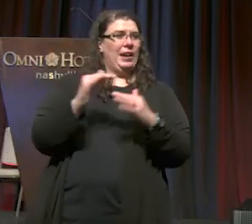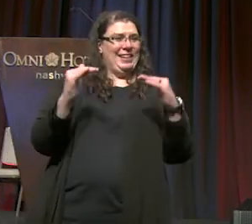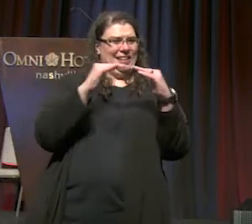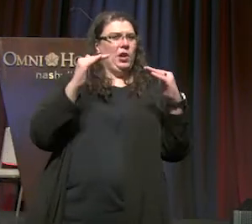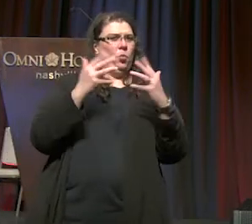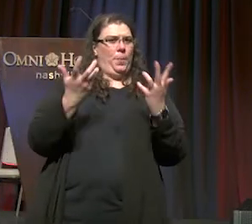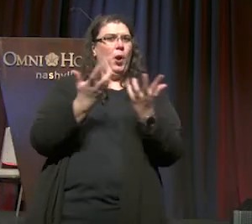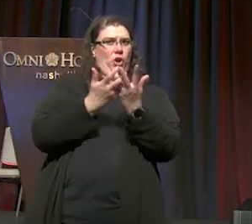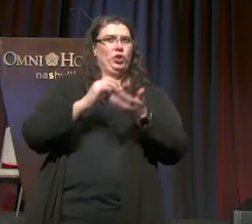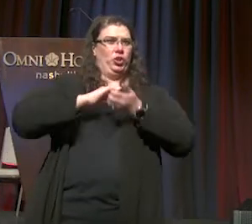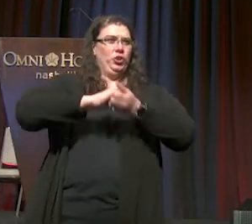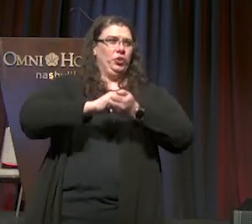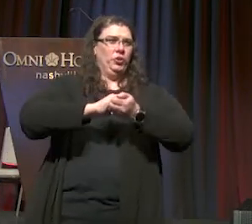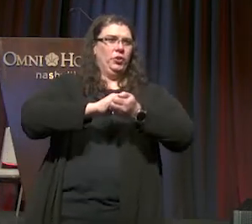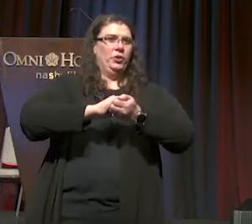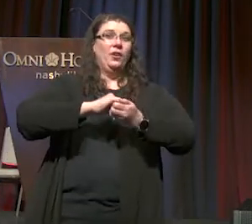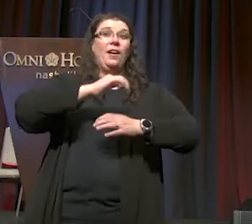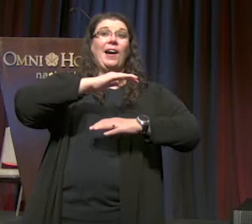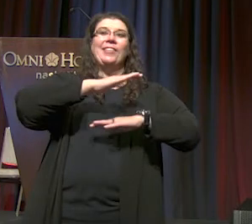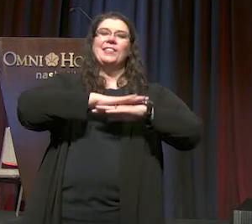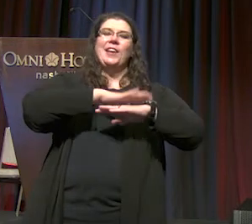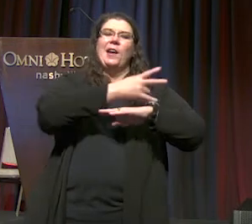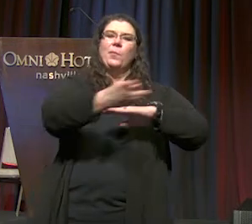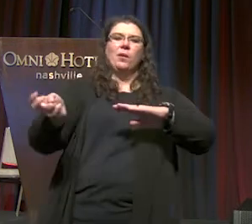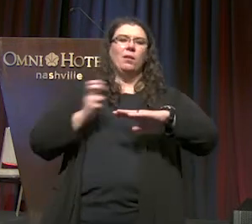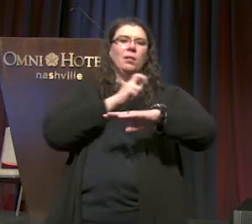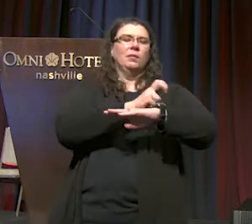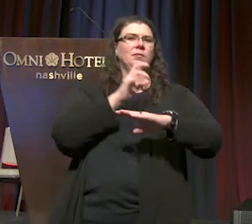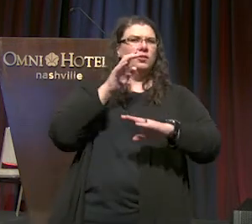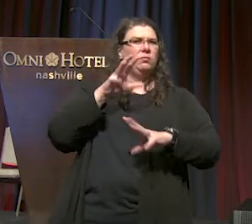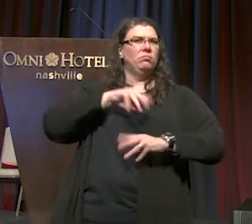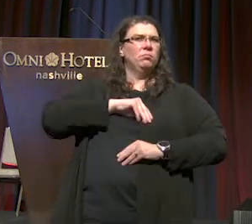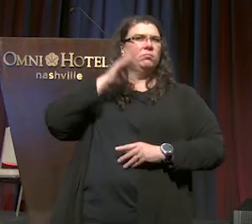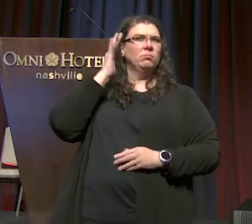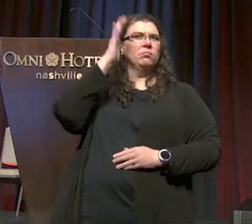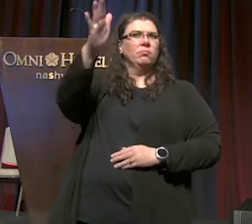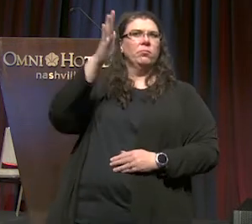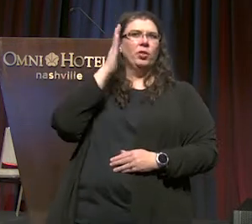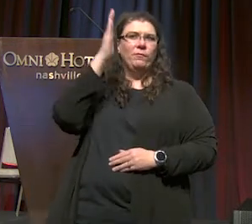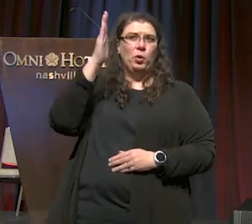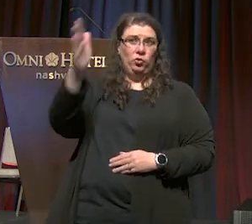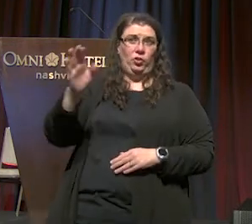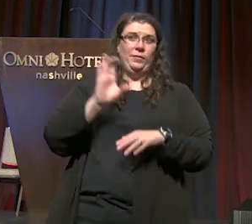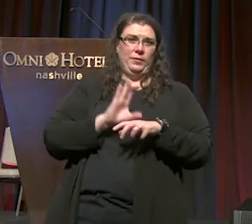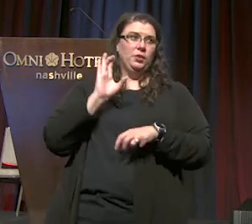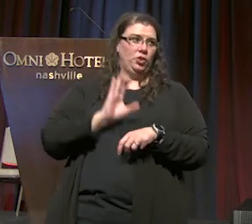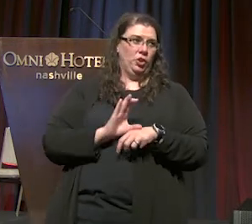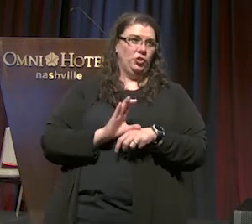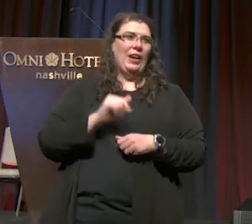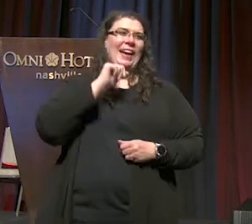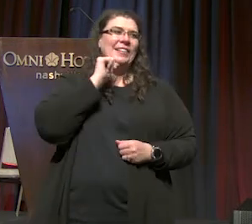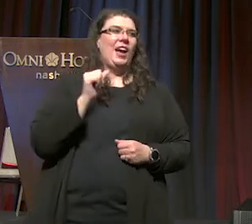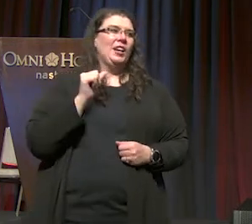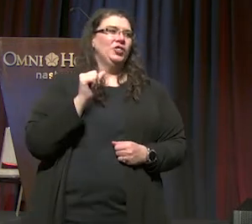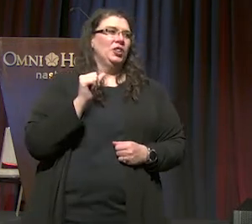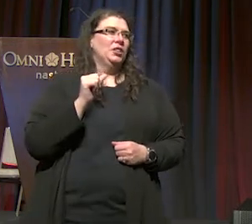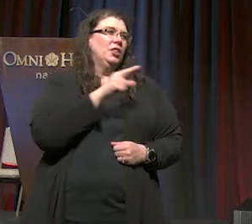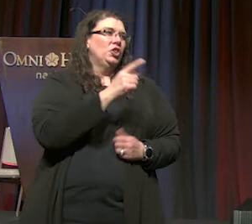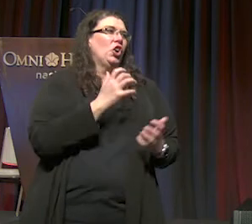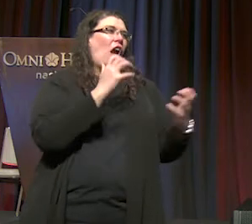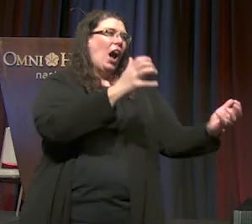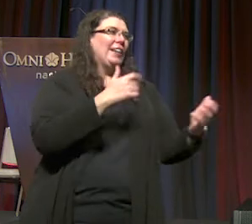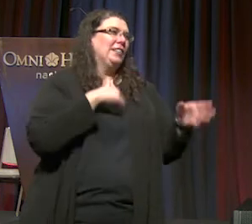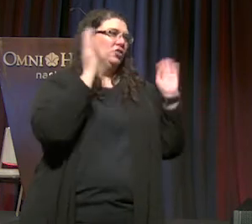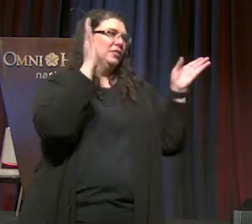the table envisioning the future of the church, and not just an audience